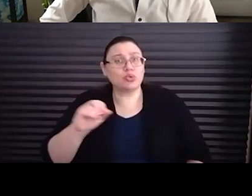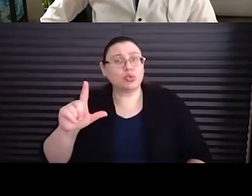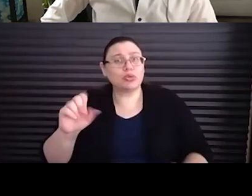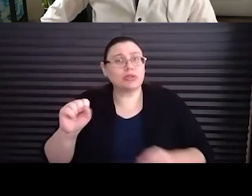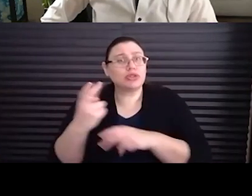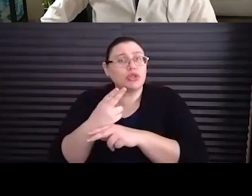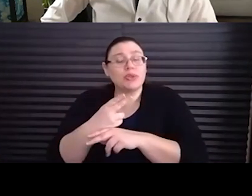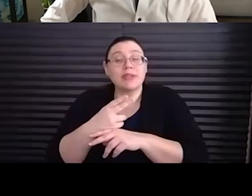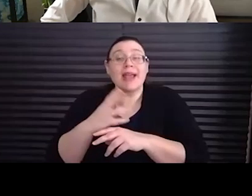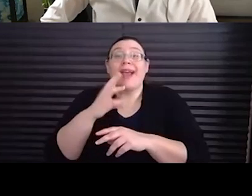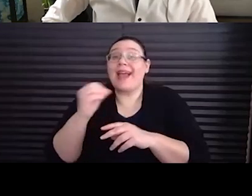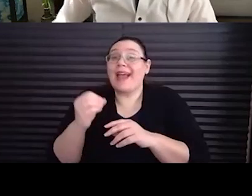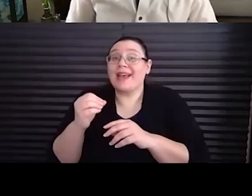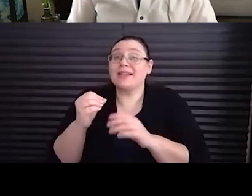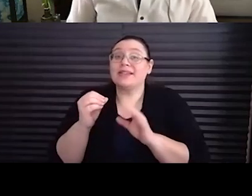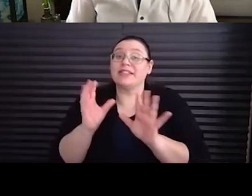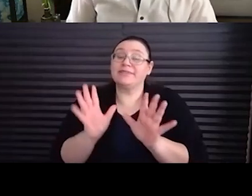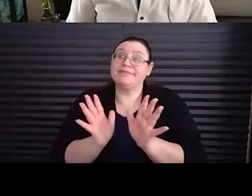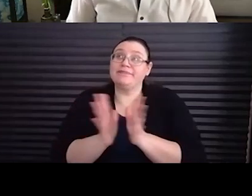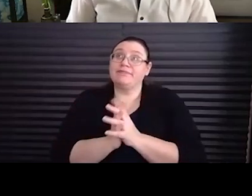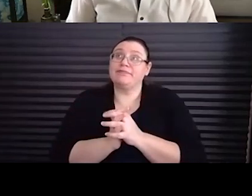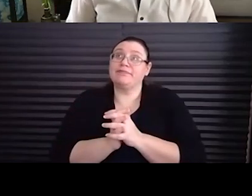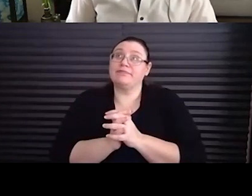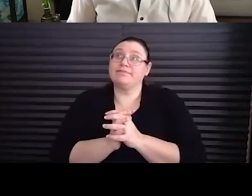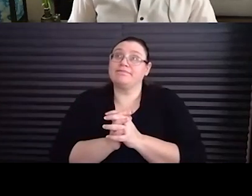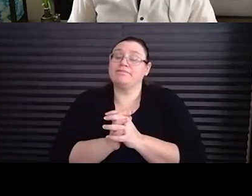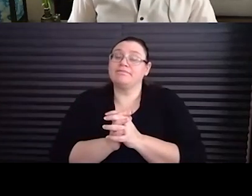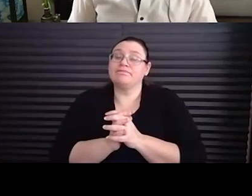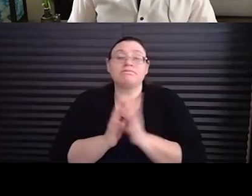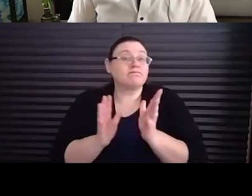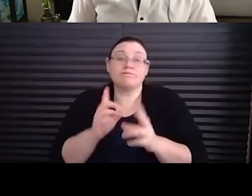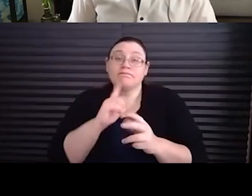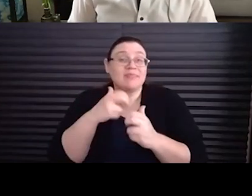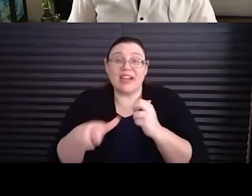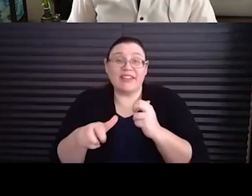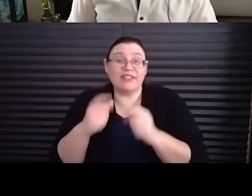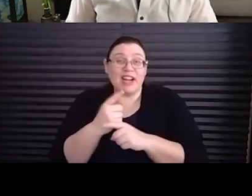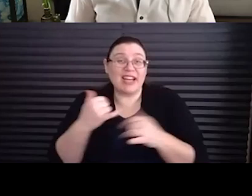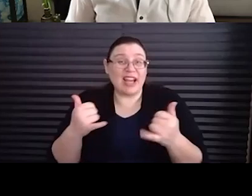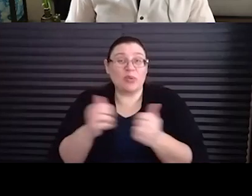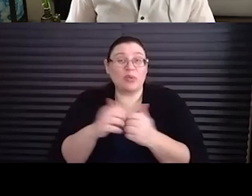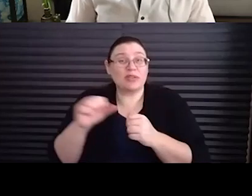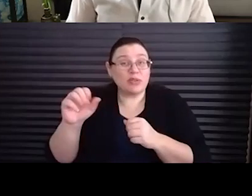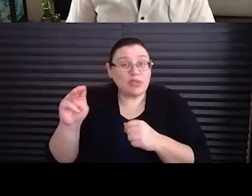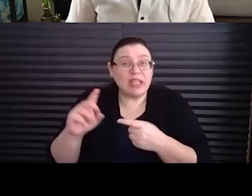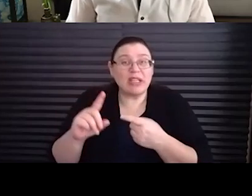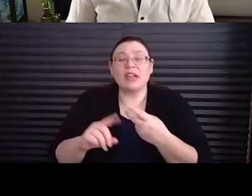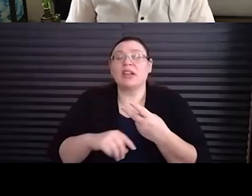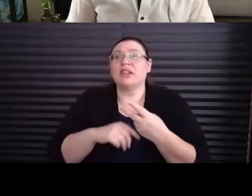in the end, I would just say the tough part is right now with social media and with